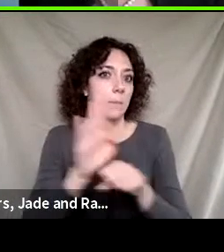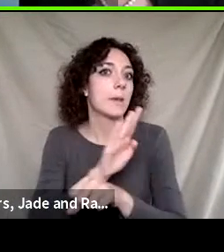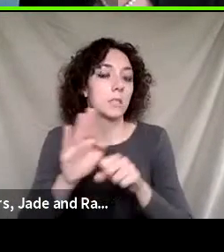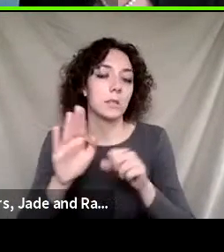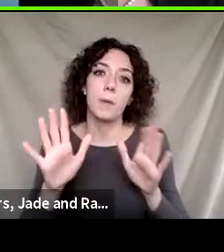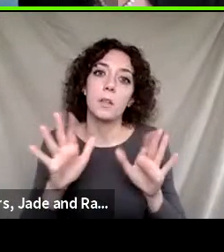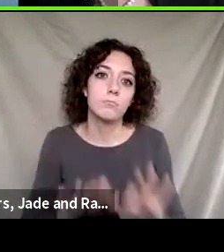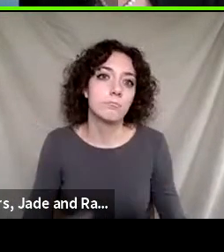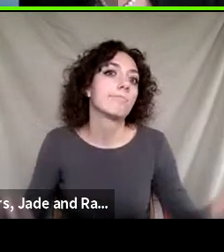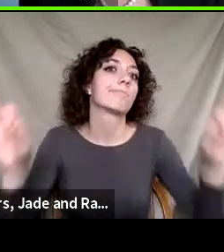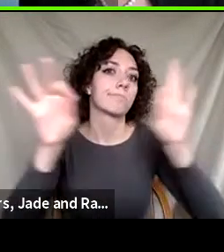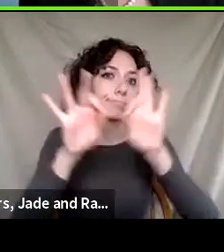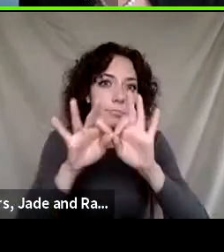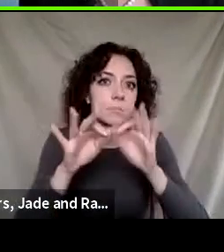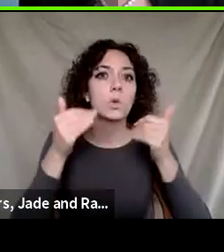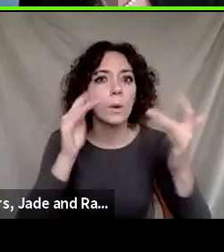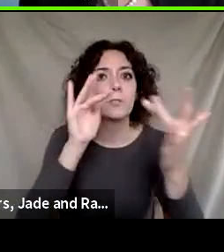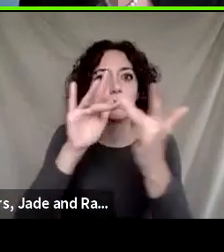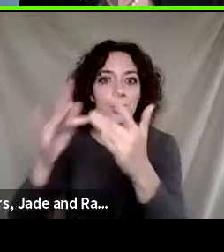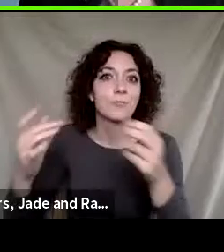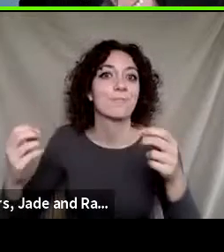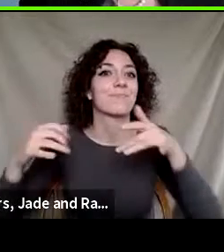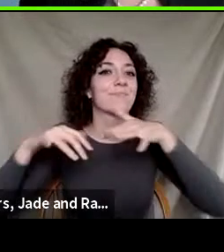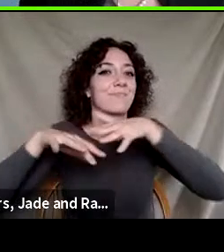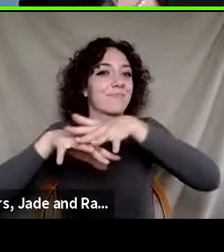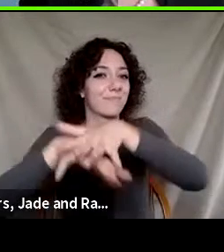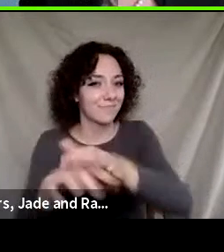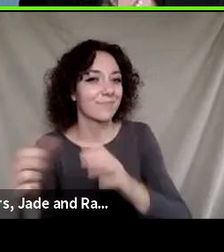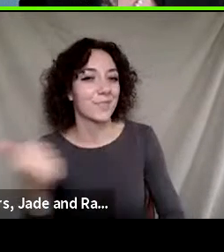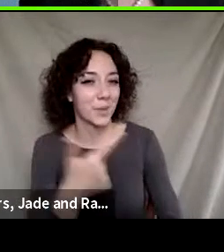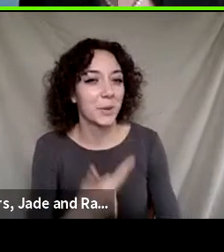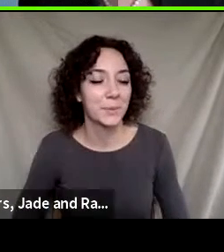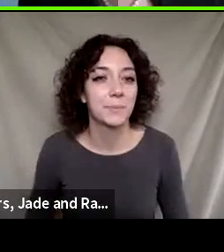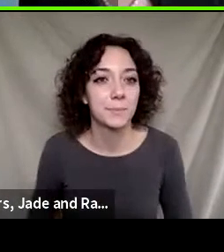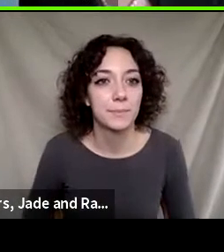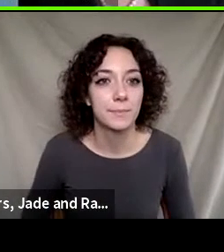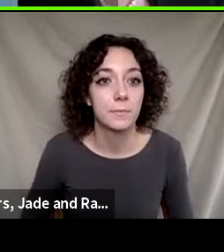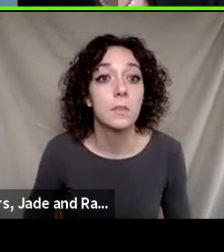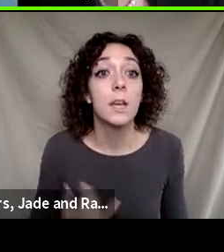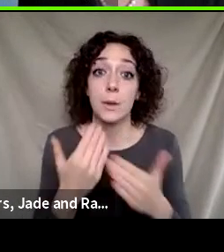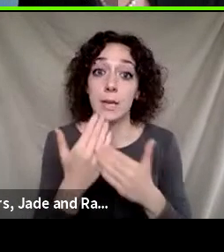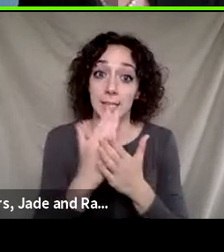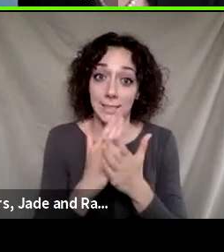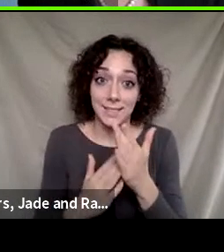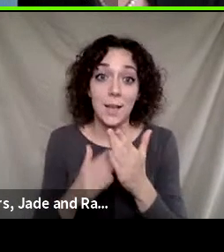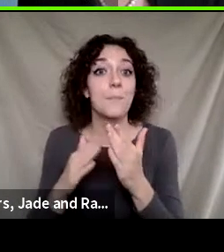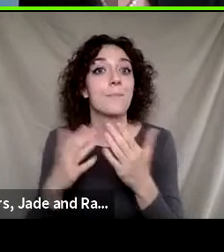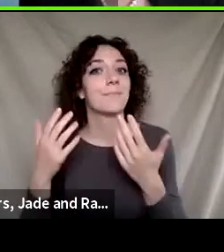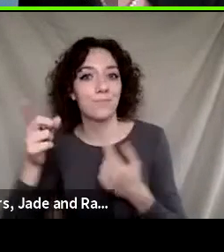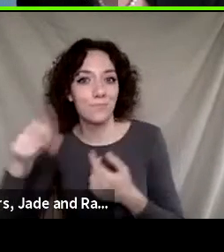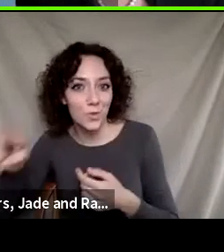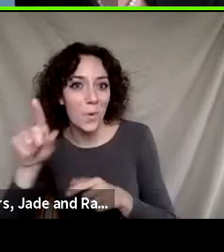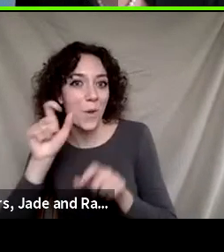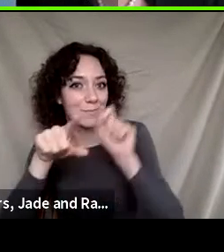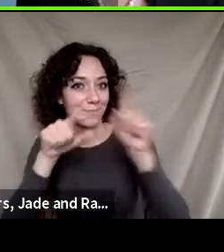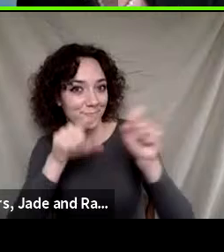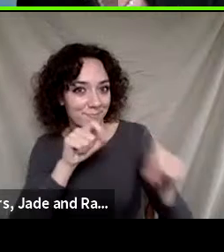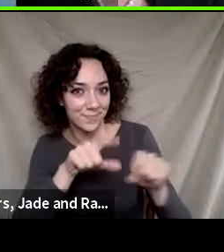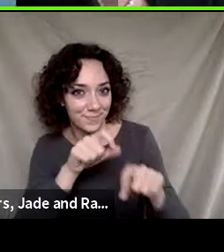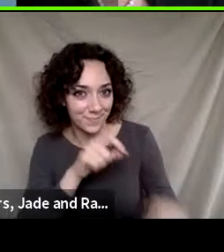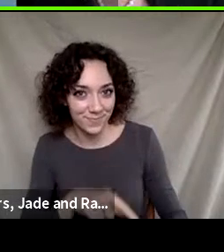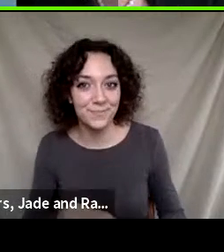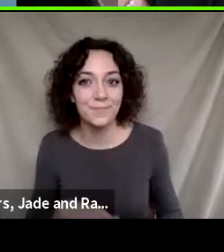definitely important to reach convergence. So now I'll turn to some pre-submitted and submitted questions. Dr. Trotz, can